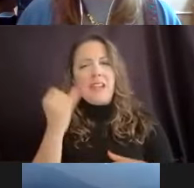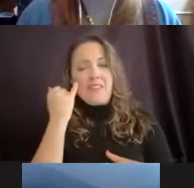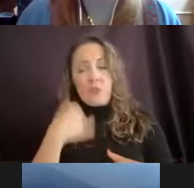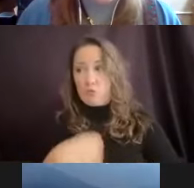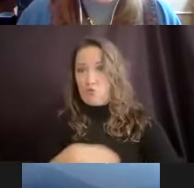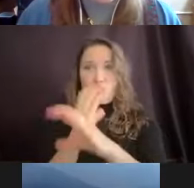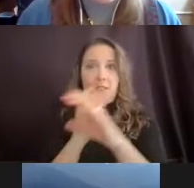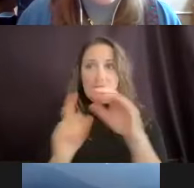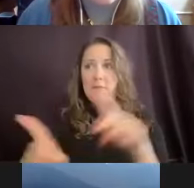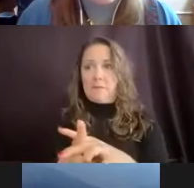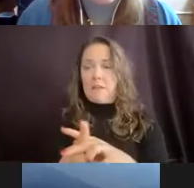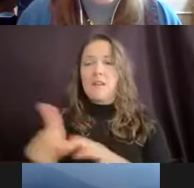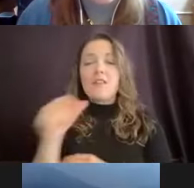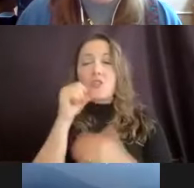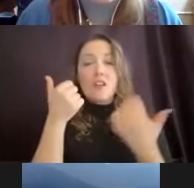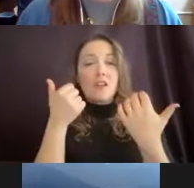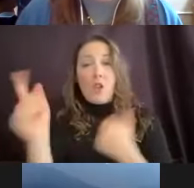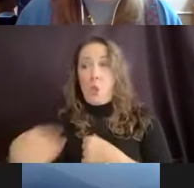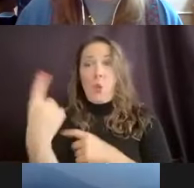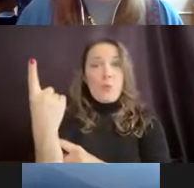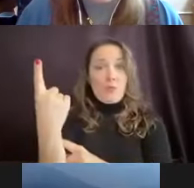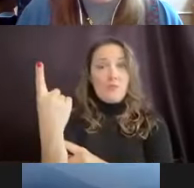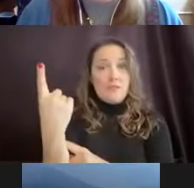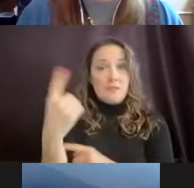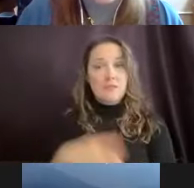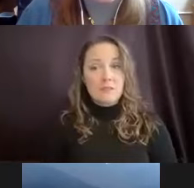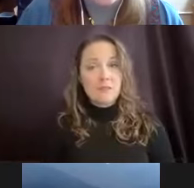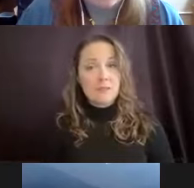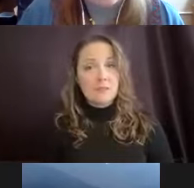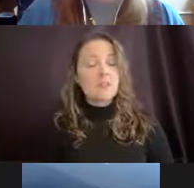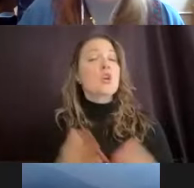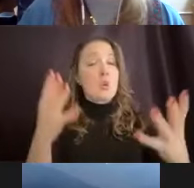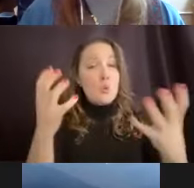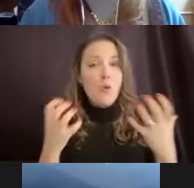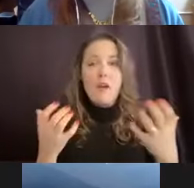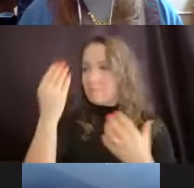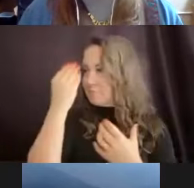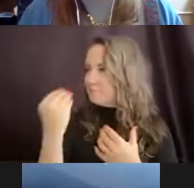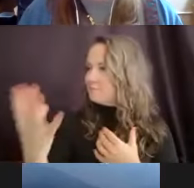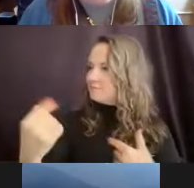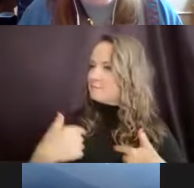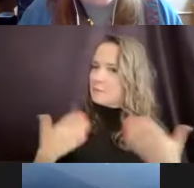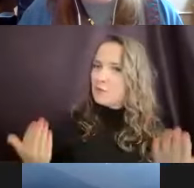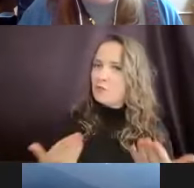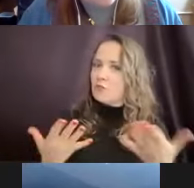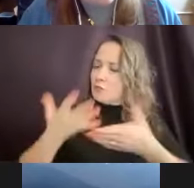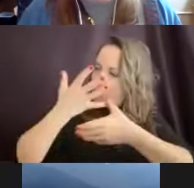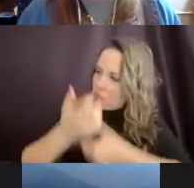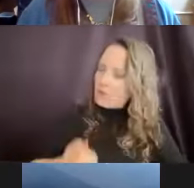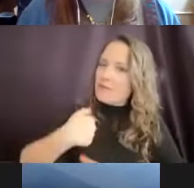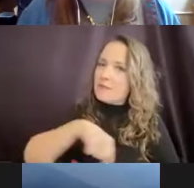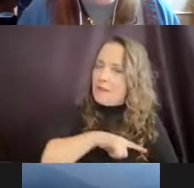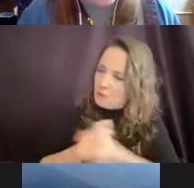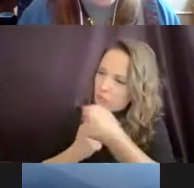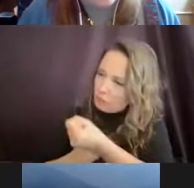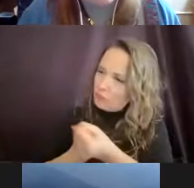crisis, they aren't trying to do it alone. They will, we want to lay the groundwork so that they can trust us to be there for